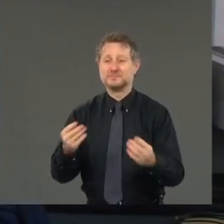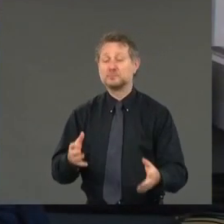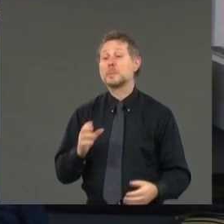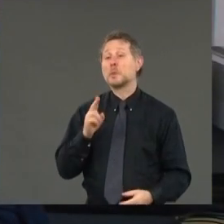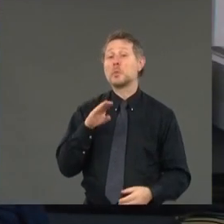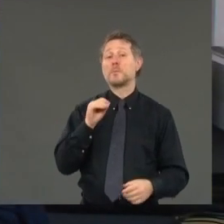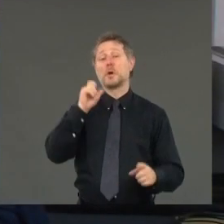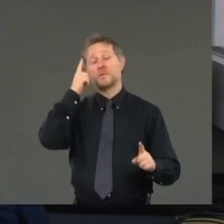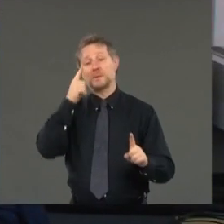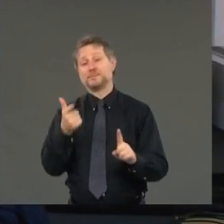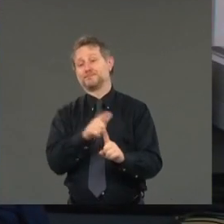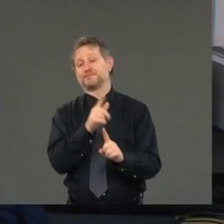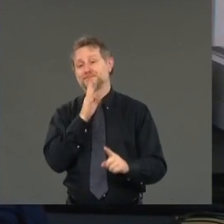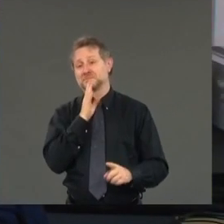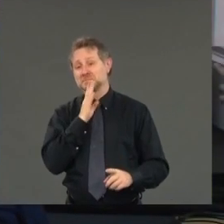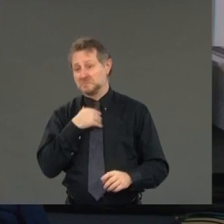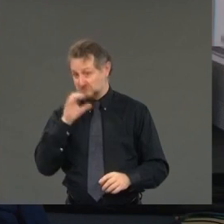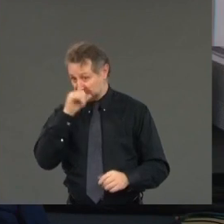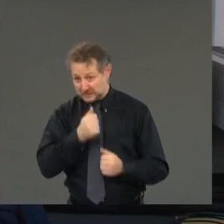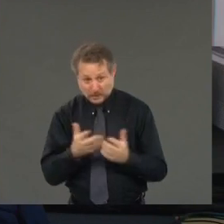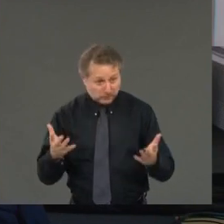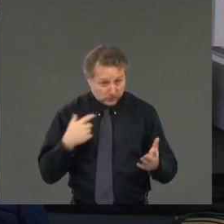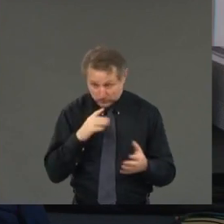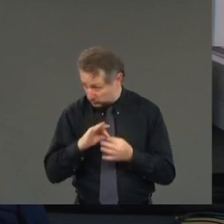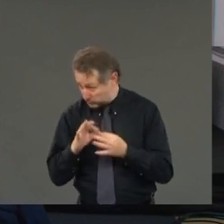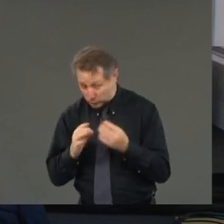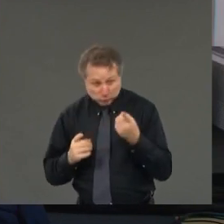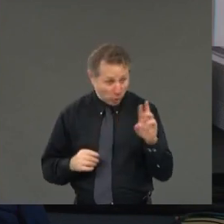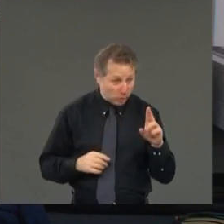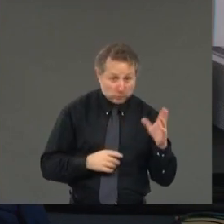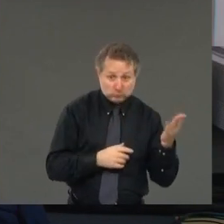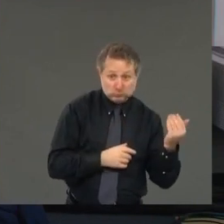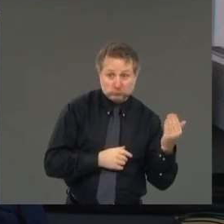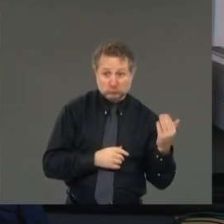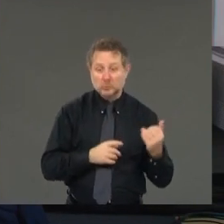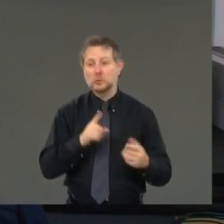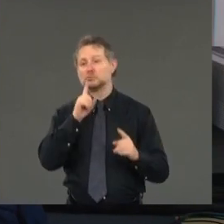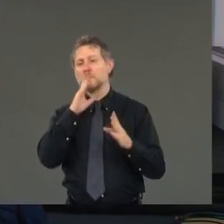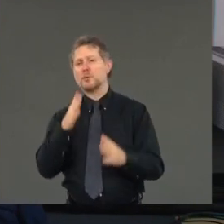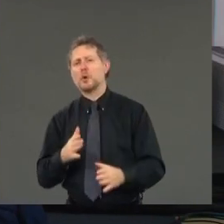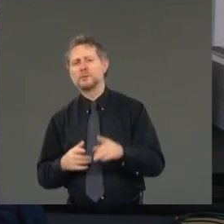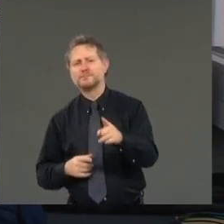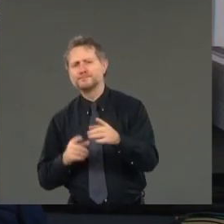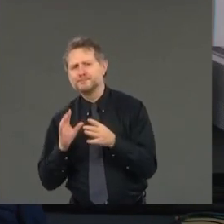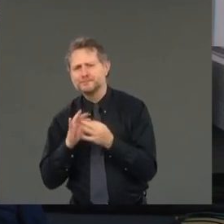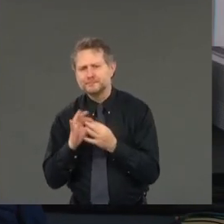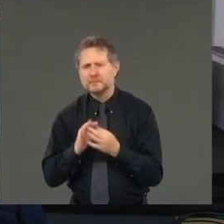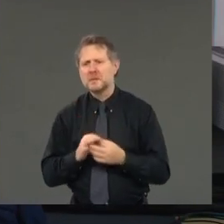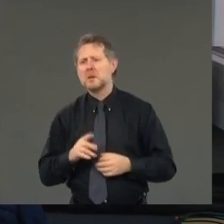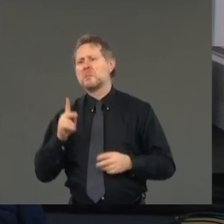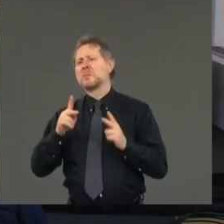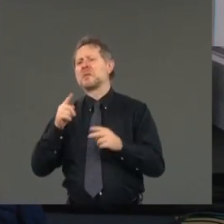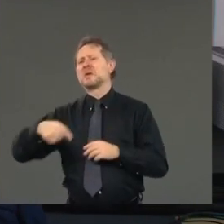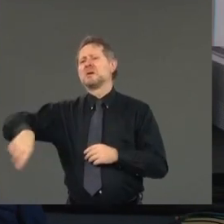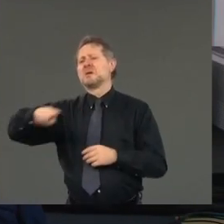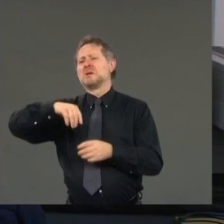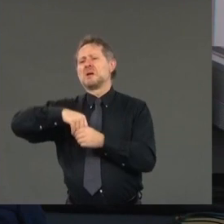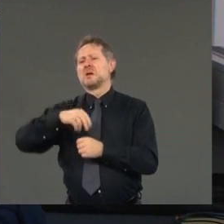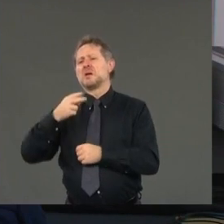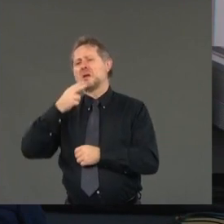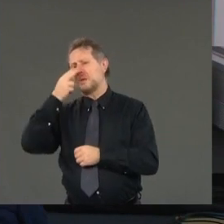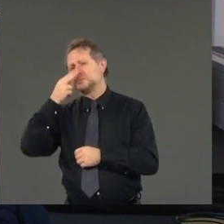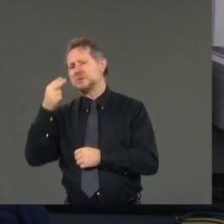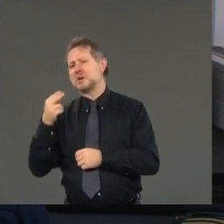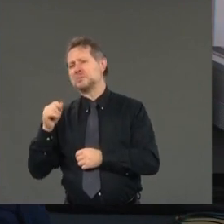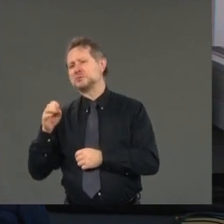left out that I left out, Doctor? Just really quickly, there Okay. are accusations of squatters out in the Hamptons taking advantage of your well-intentioned non-eviction directive,